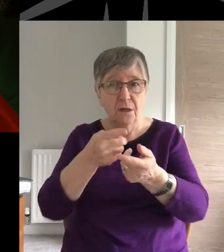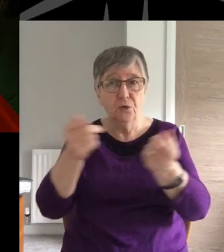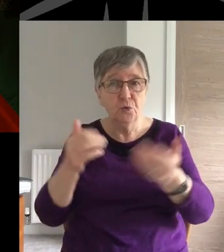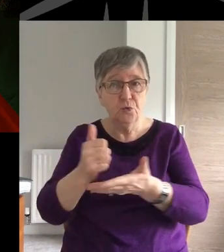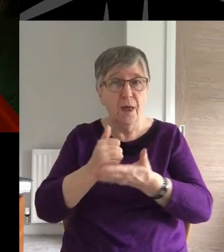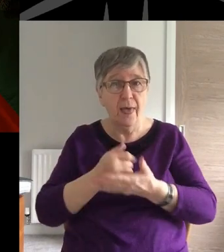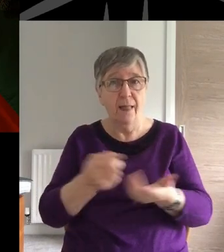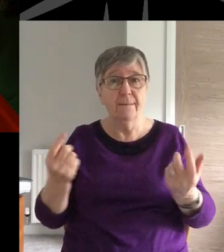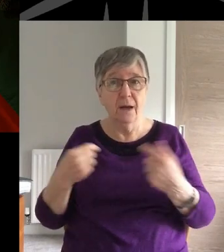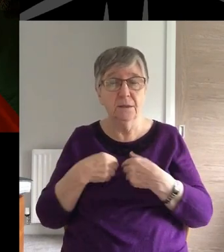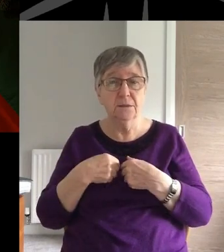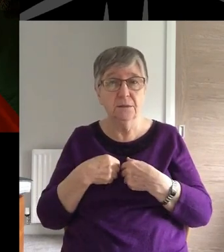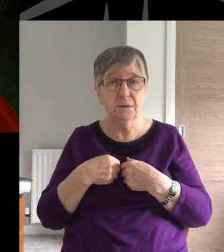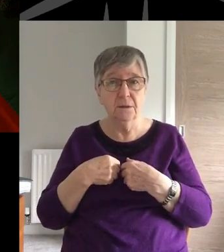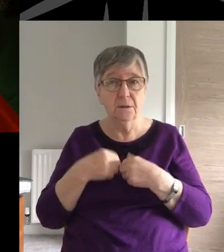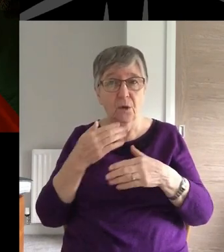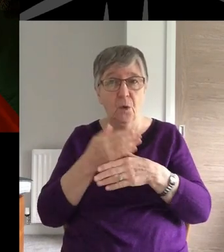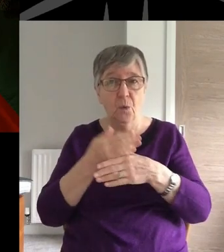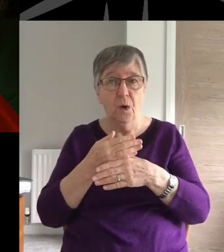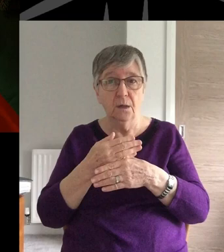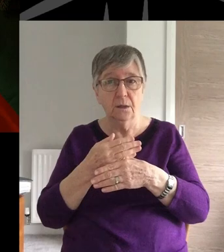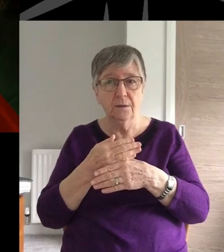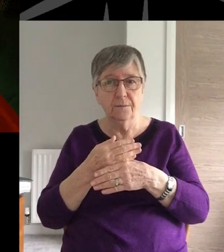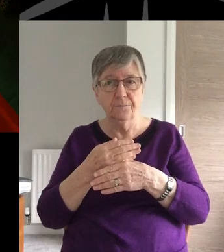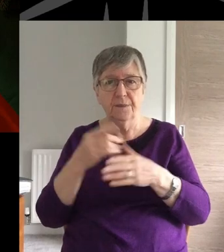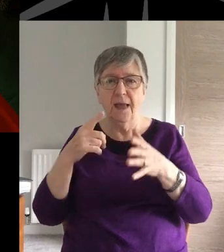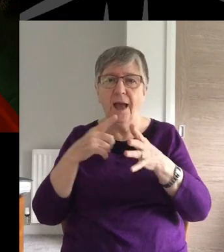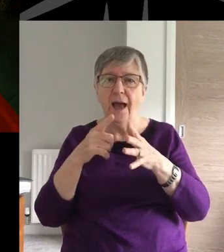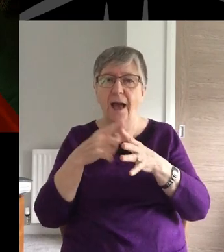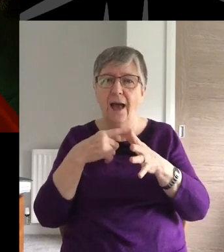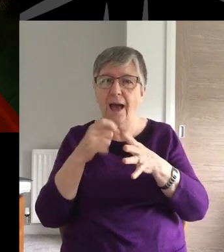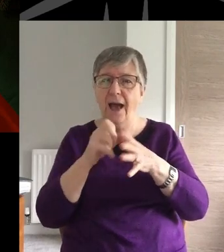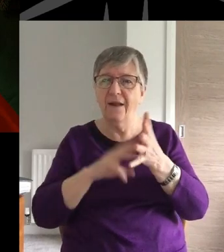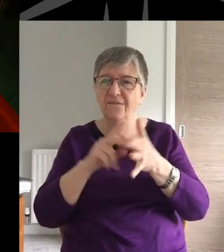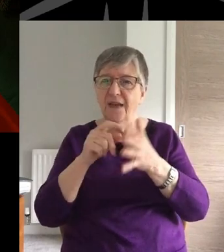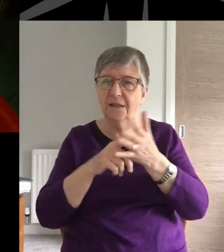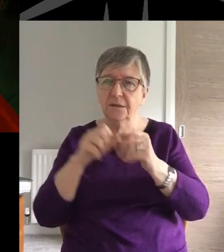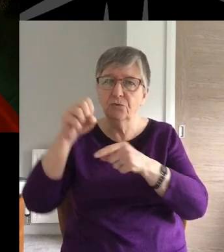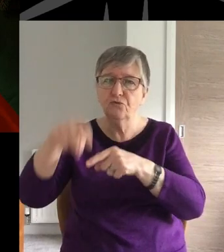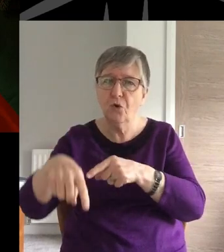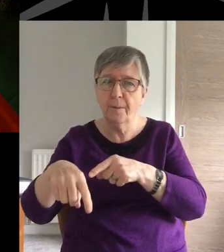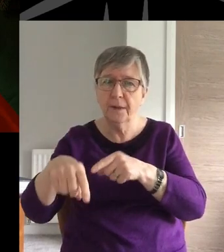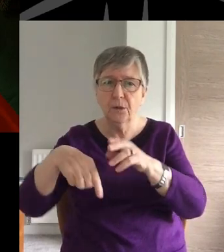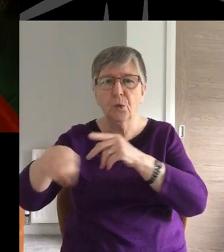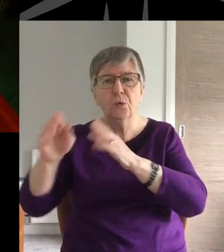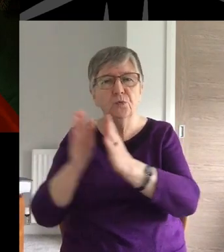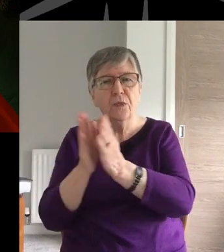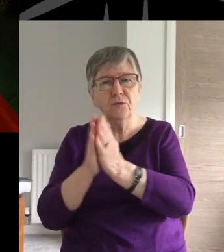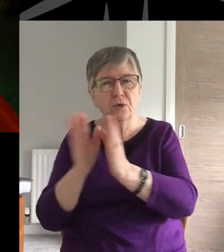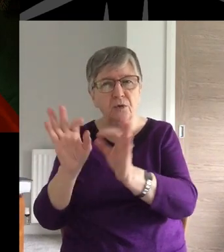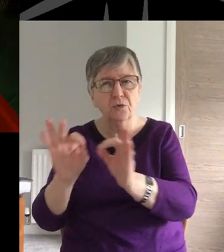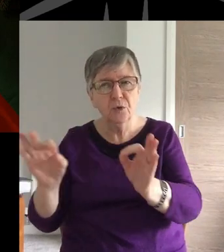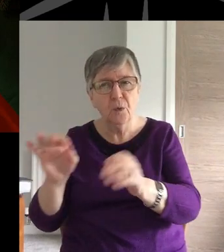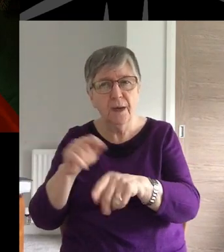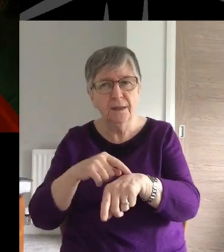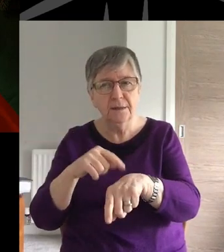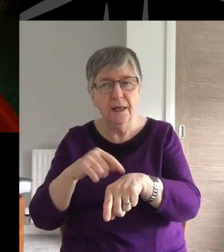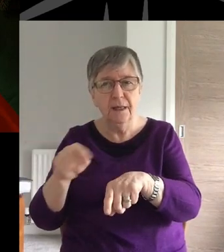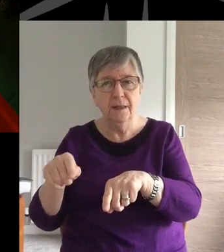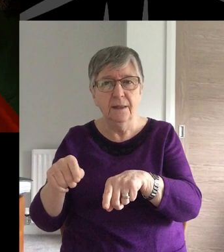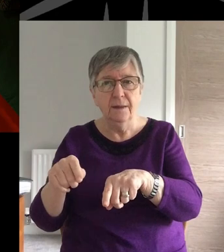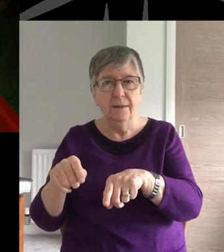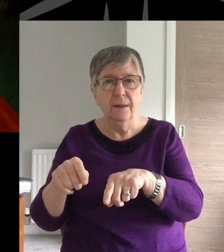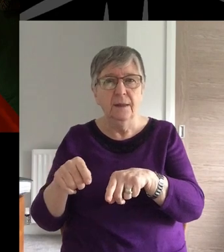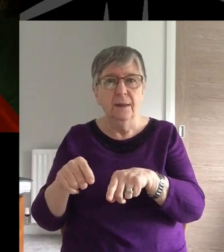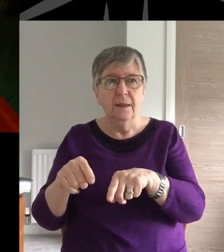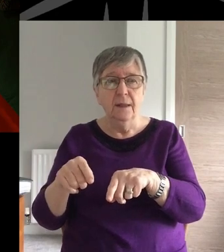mission. The Advent drop-in would have been yesterday, but we've provided materials and sent them out for an